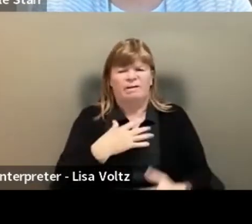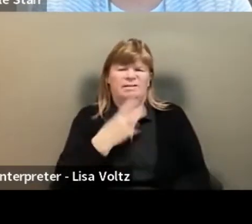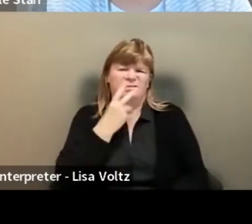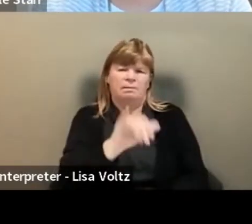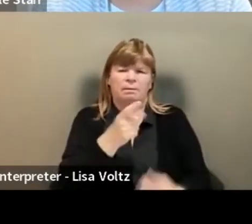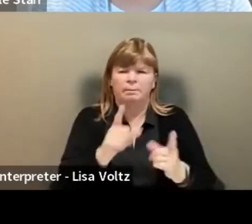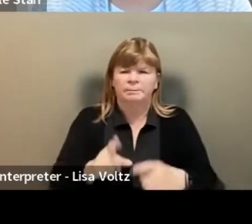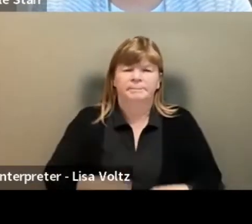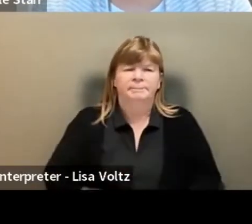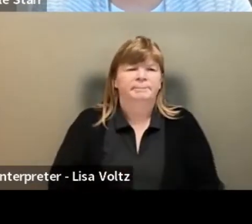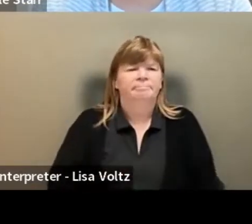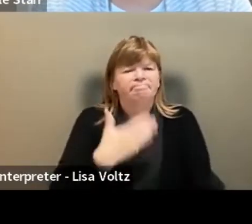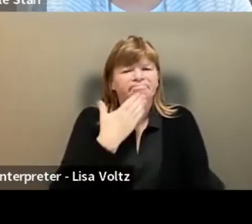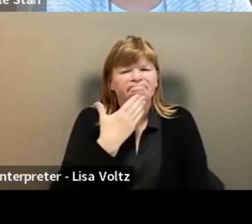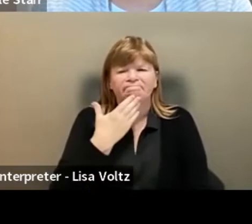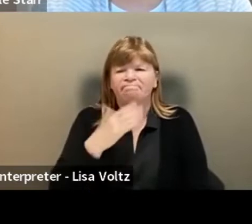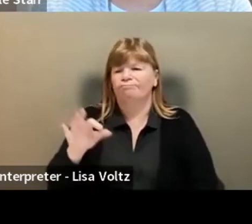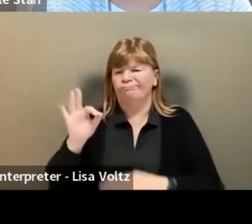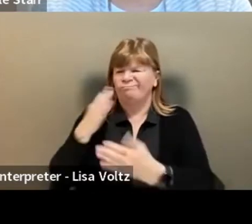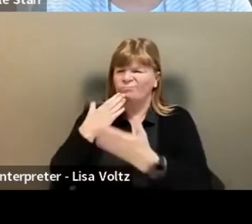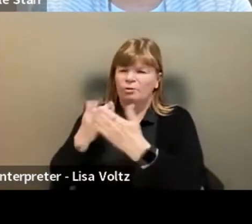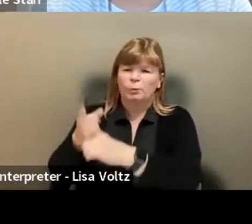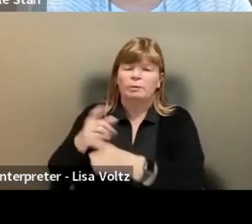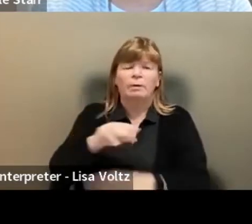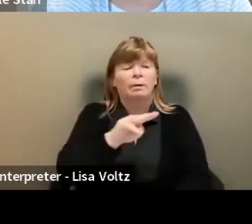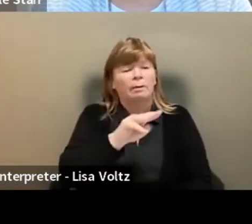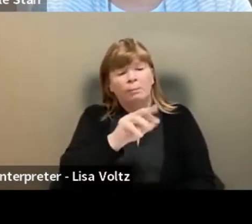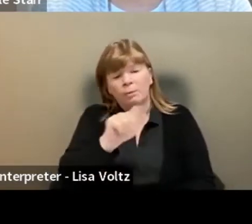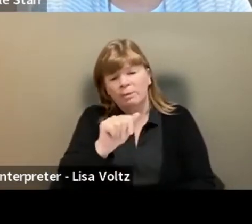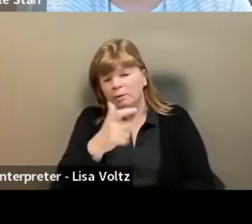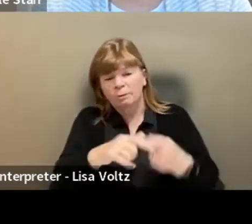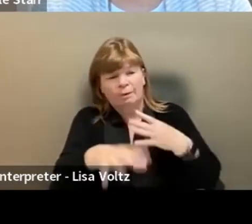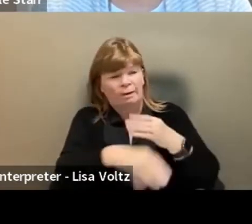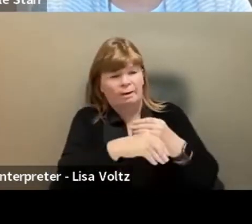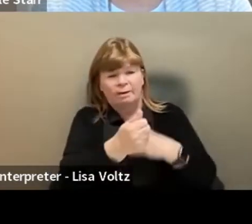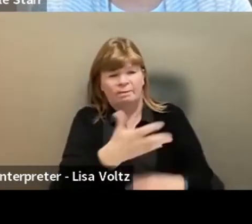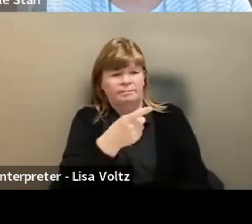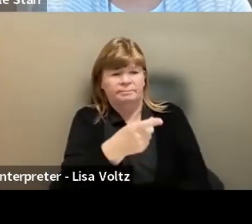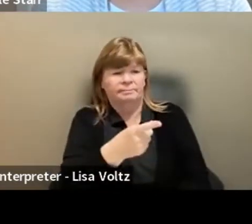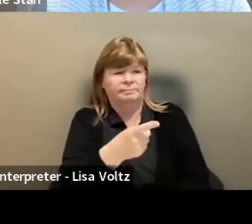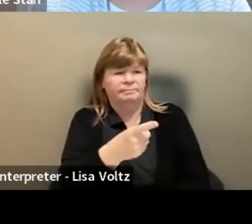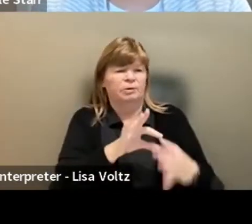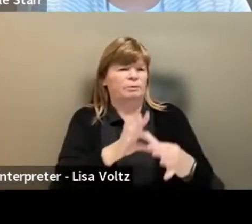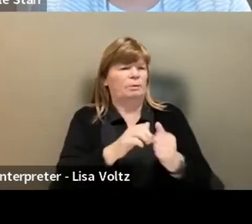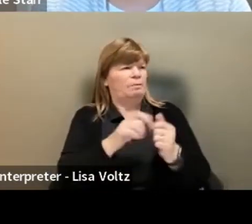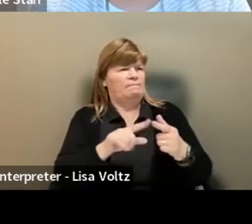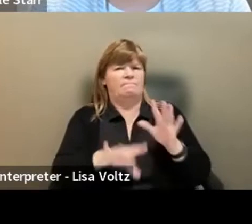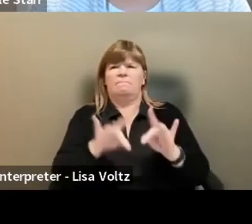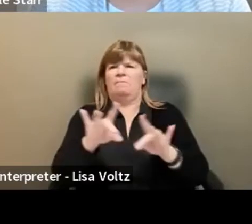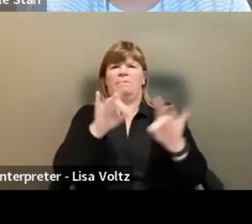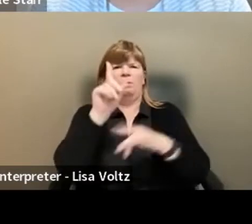happen. Thank you. Great point. Maria, anything you wanted to add to that in terms of finding where opportunities